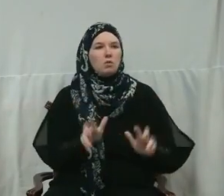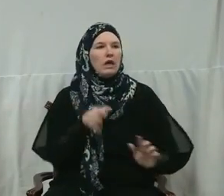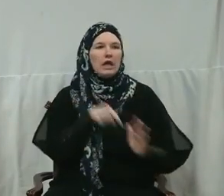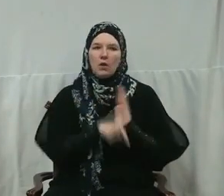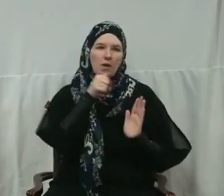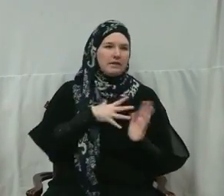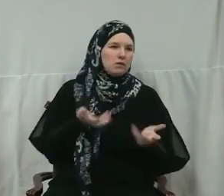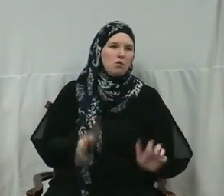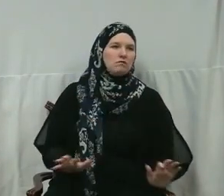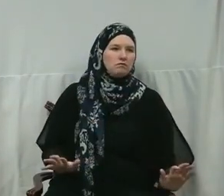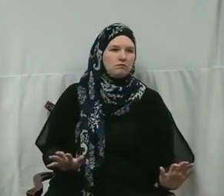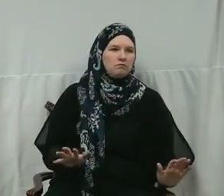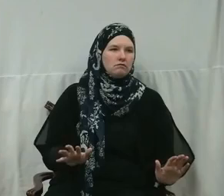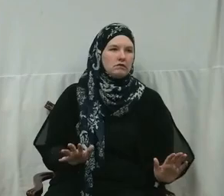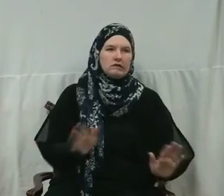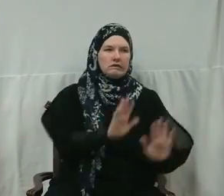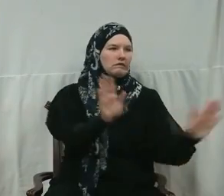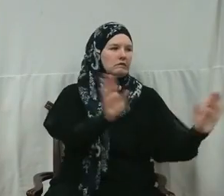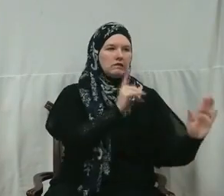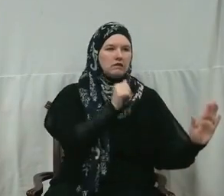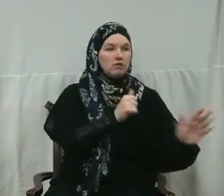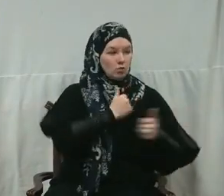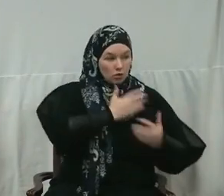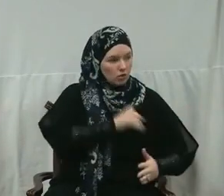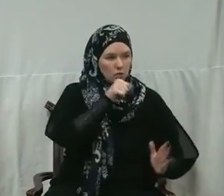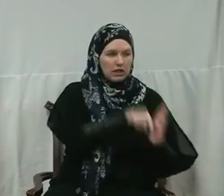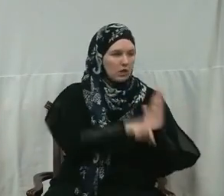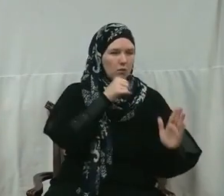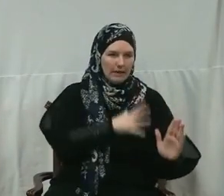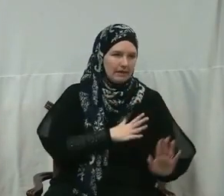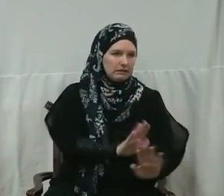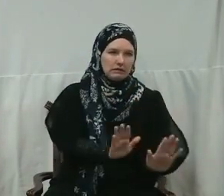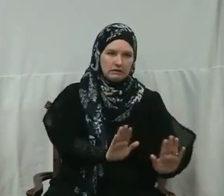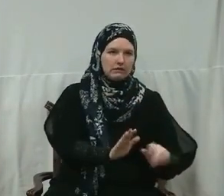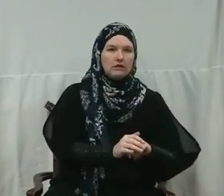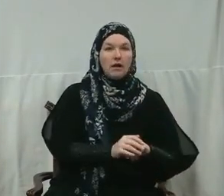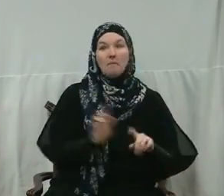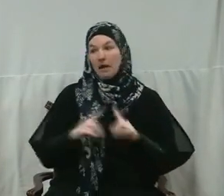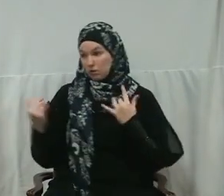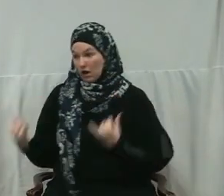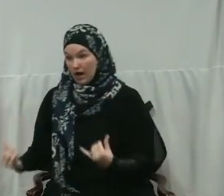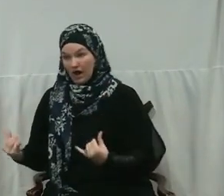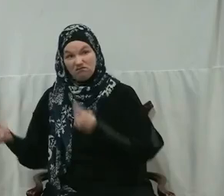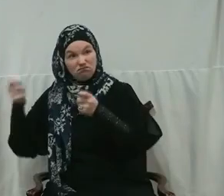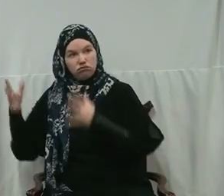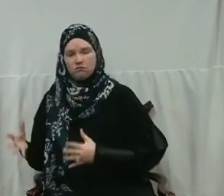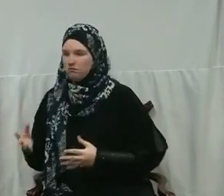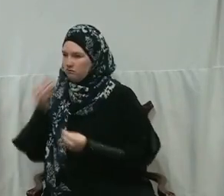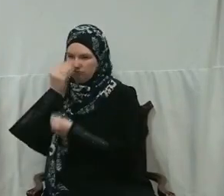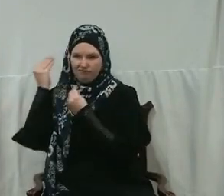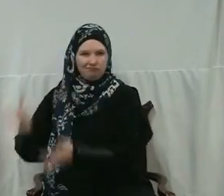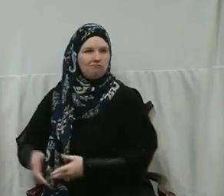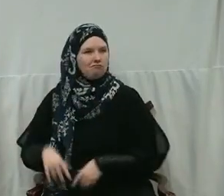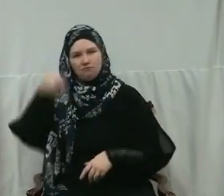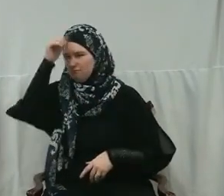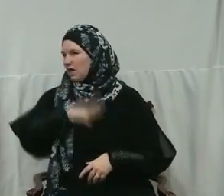women. He prohibited his soldiers from killing women, unlike what we see today. Men, women,